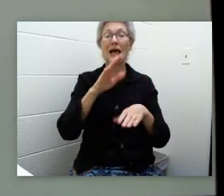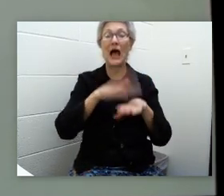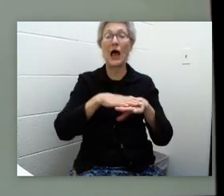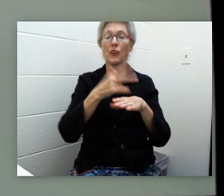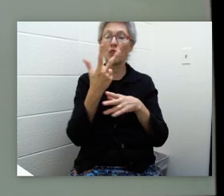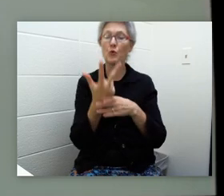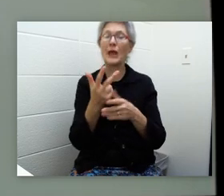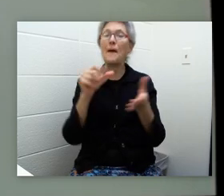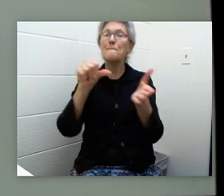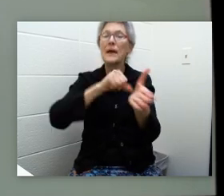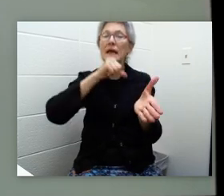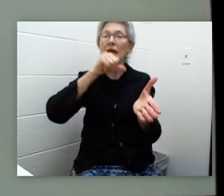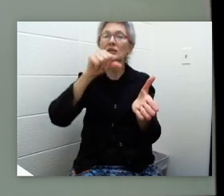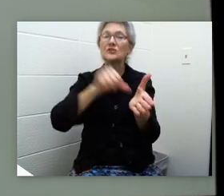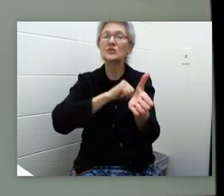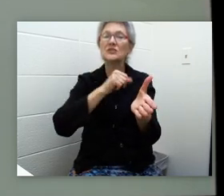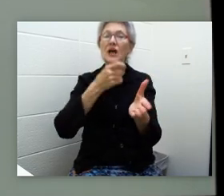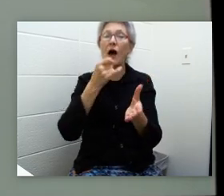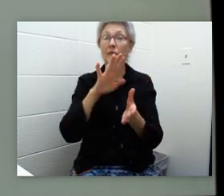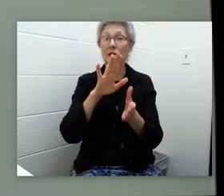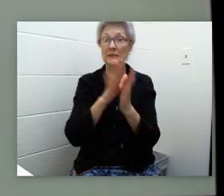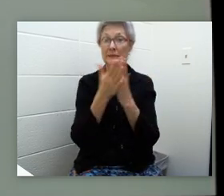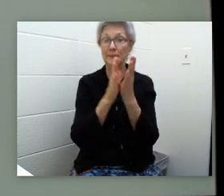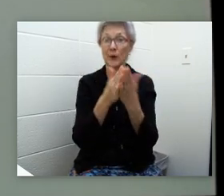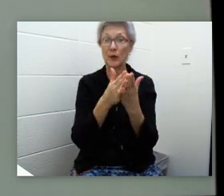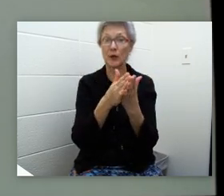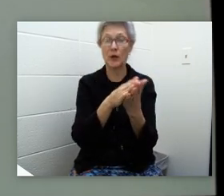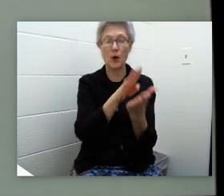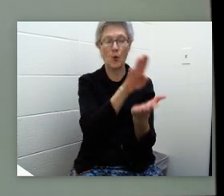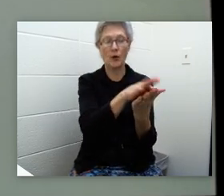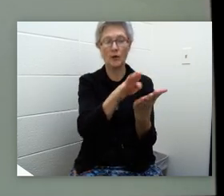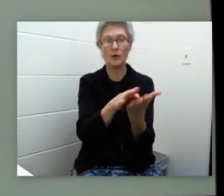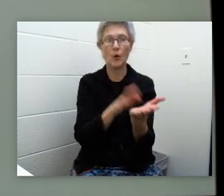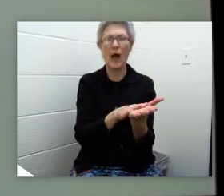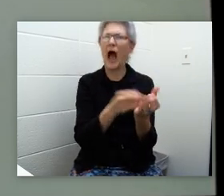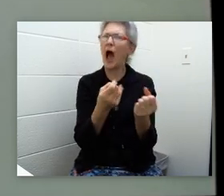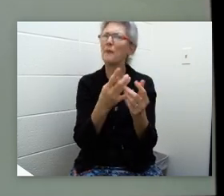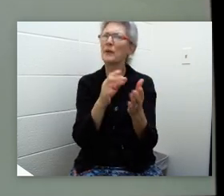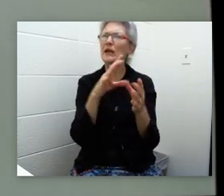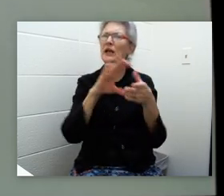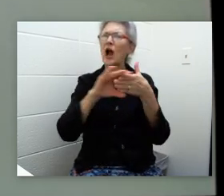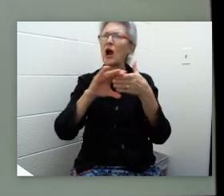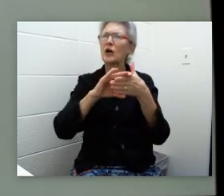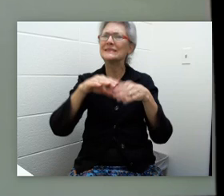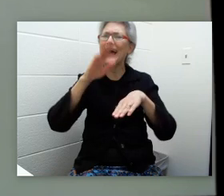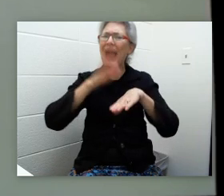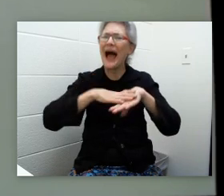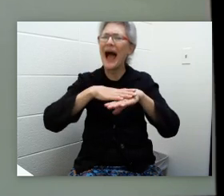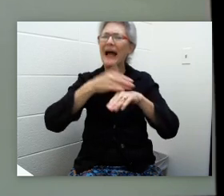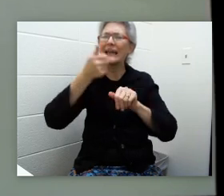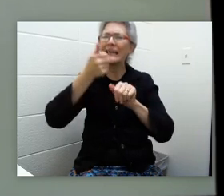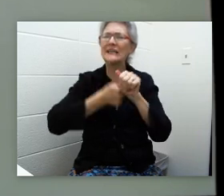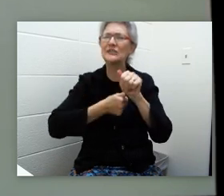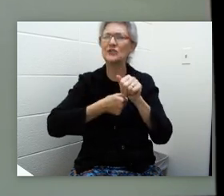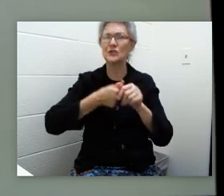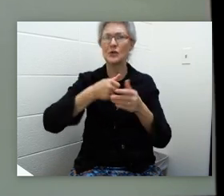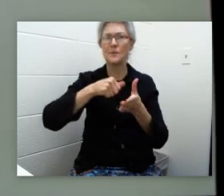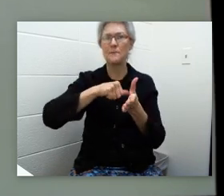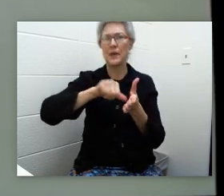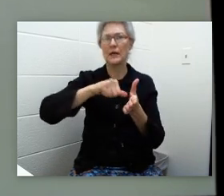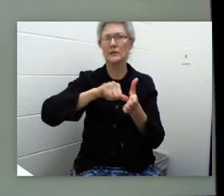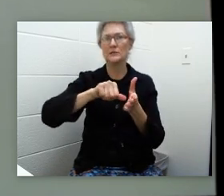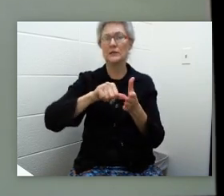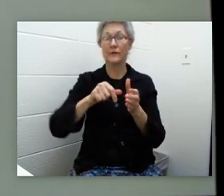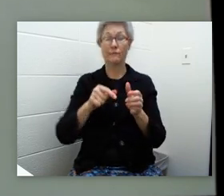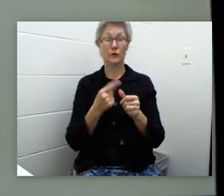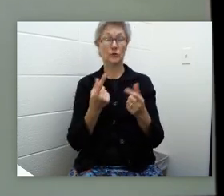of his photo book. How many cards will be on each page? So the first thing I want to figure out is,